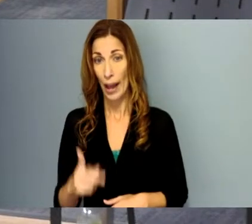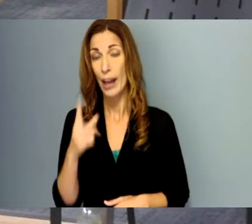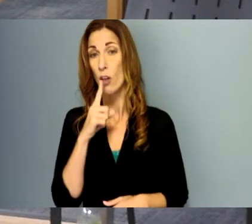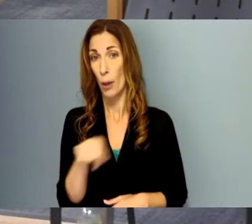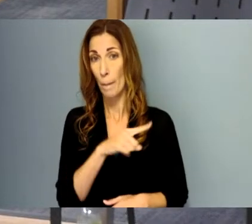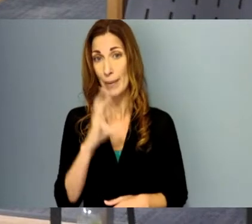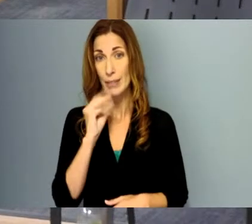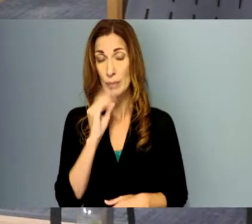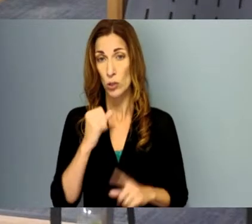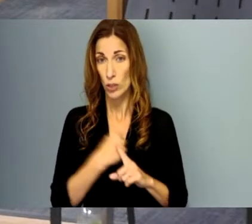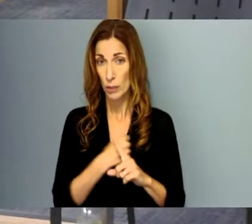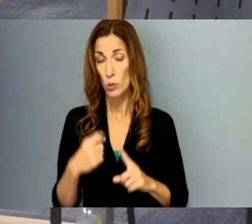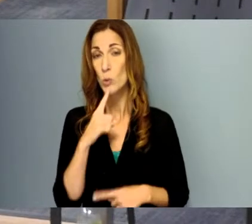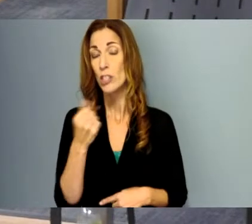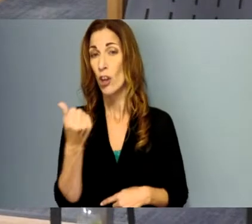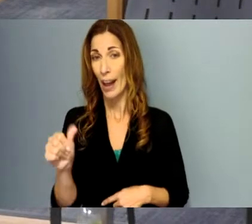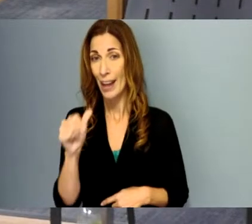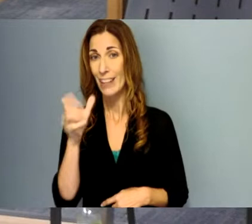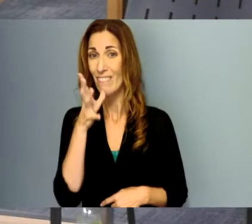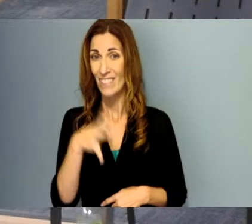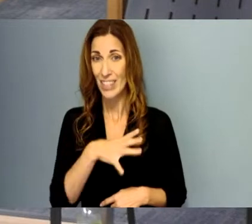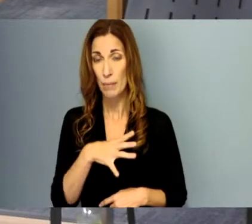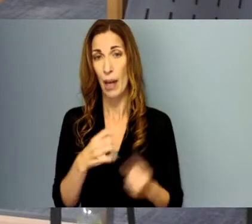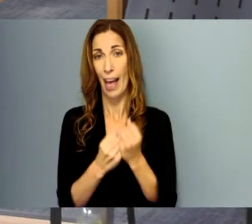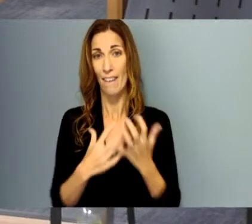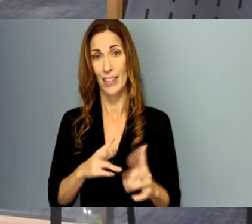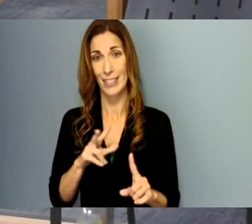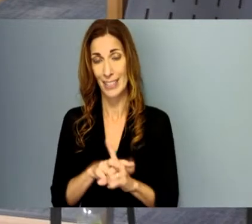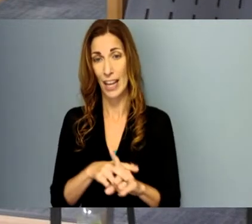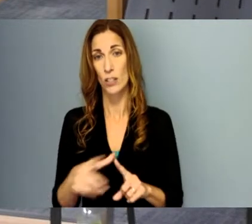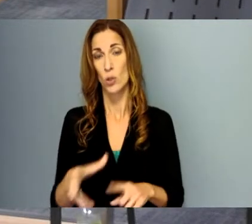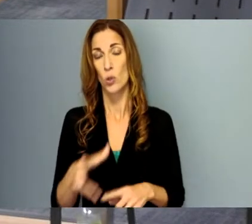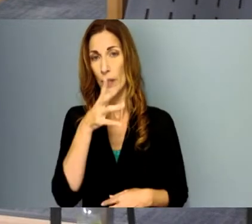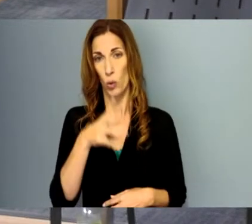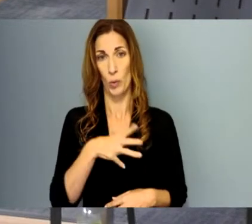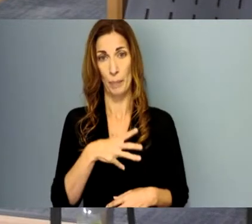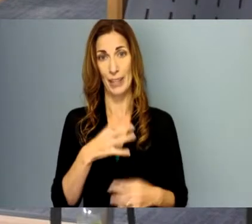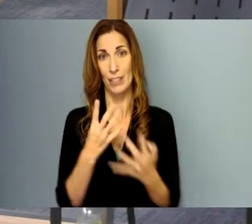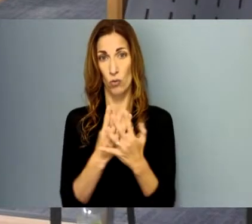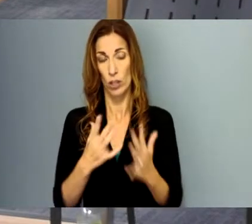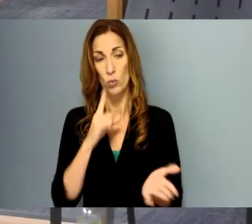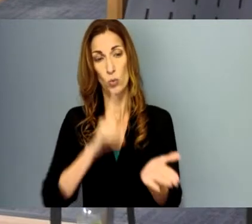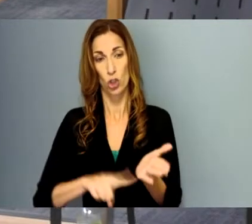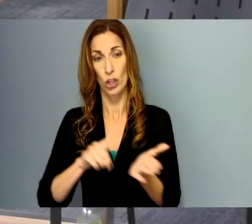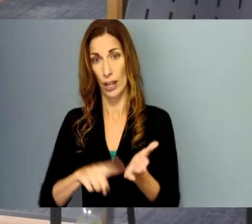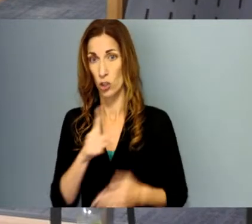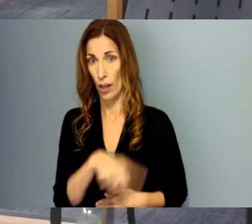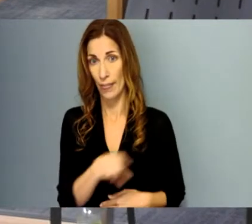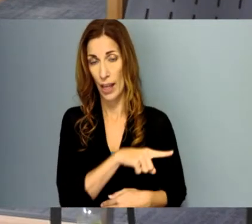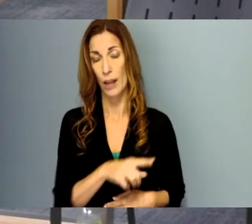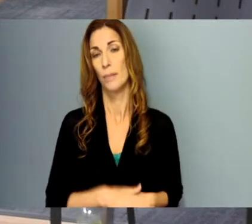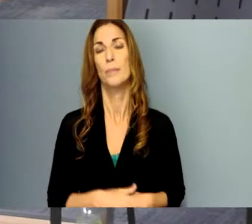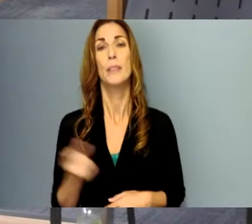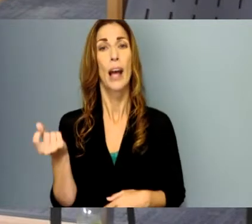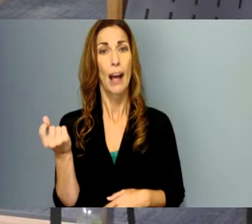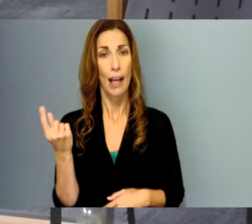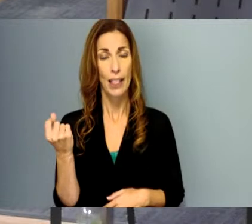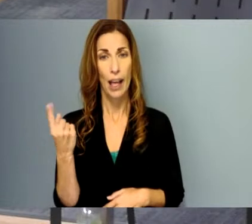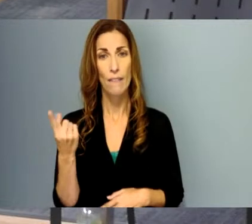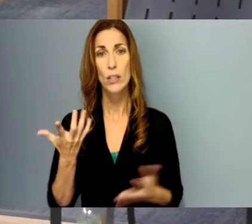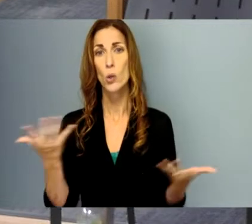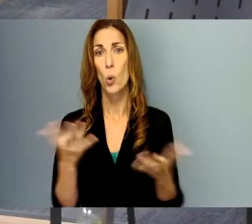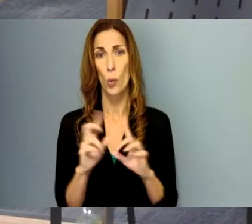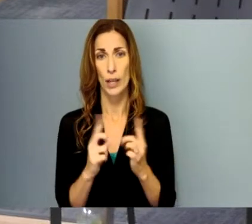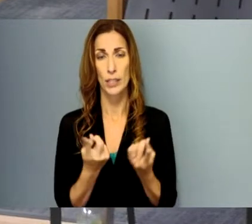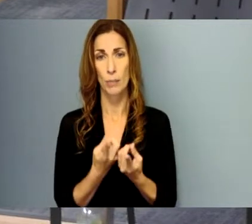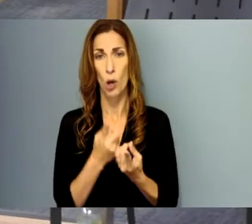Is there a female advocate assigned to the Women's Correction Facility who checks in on them? 11, what